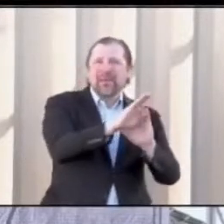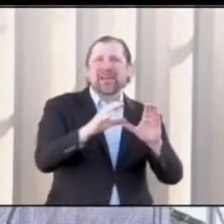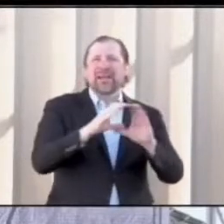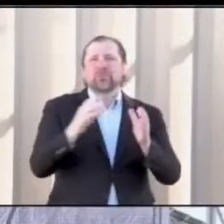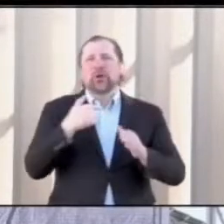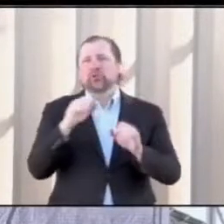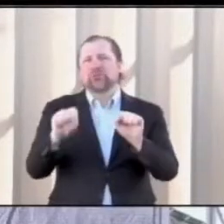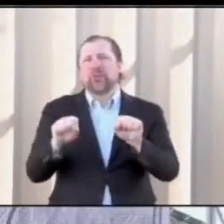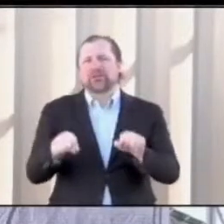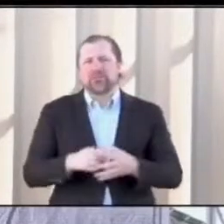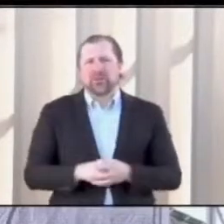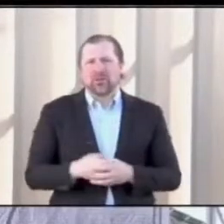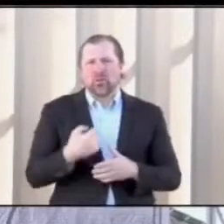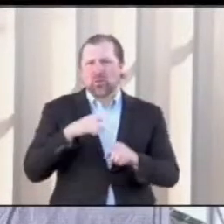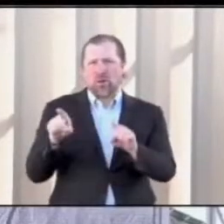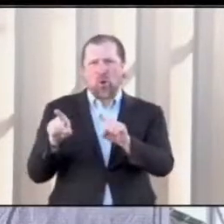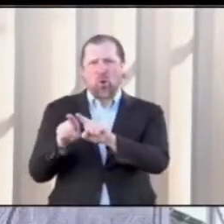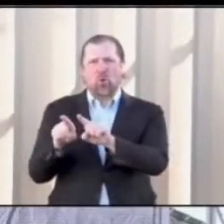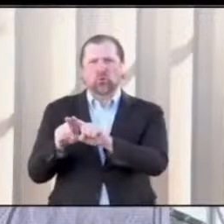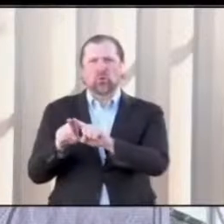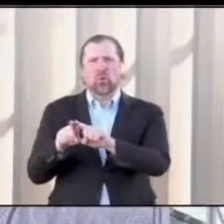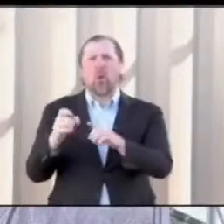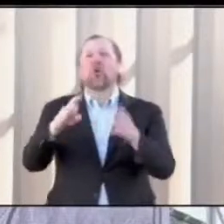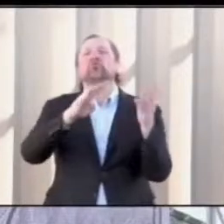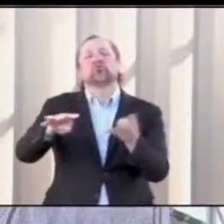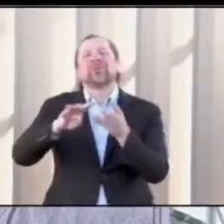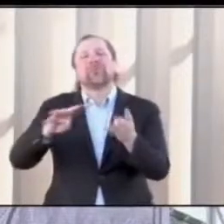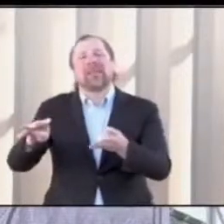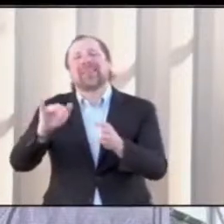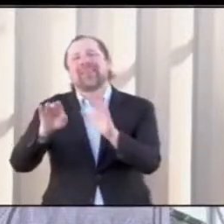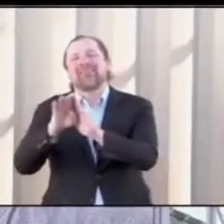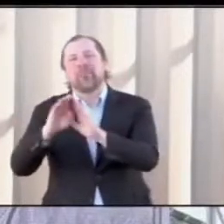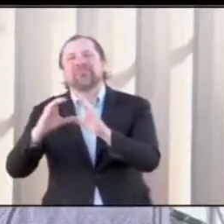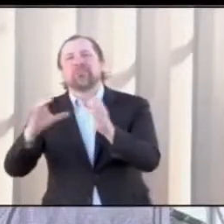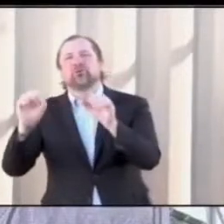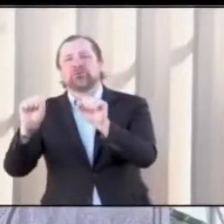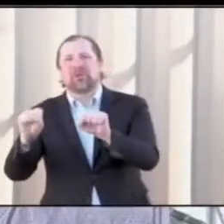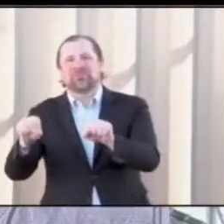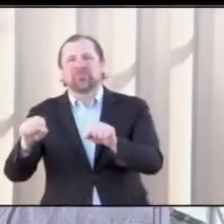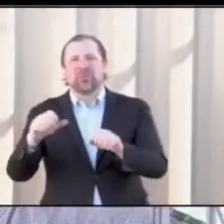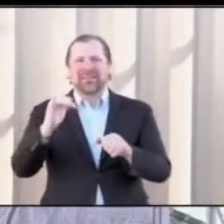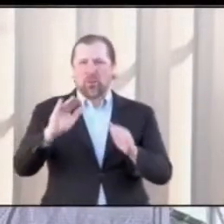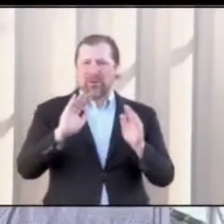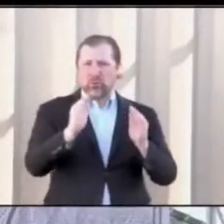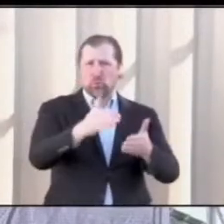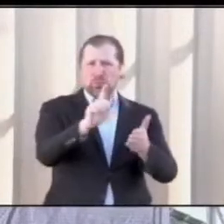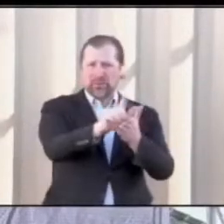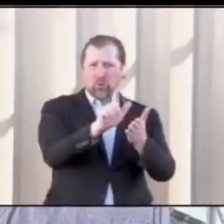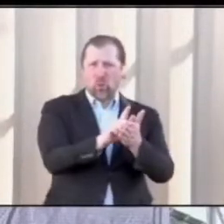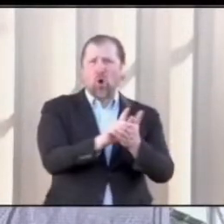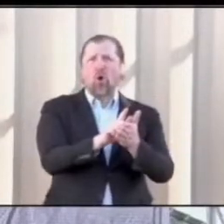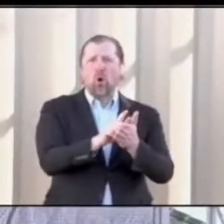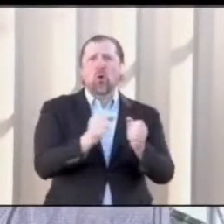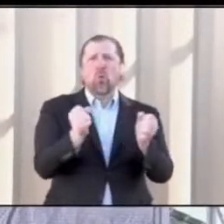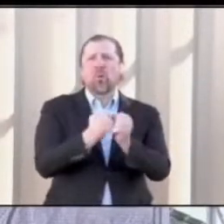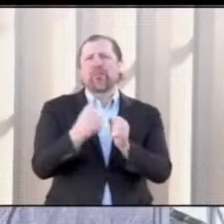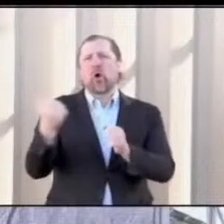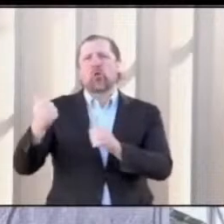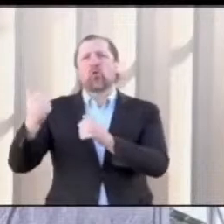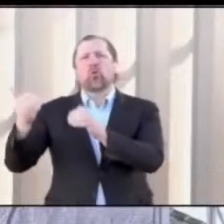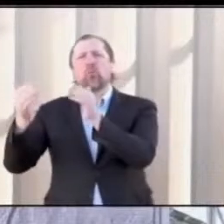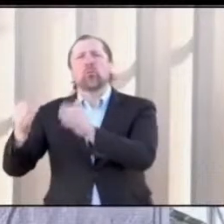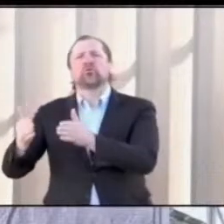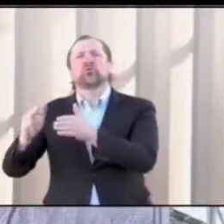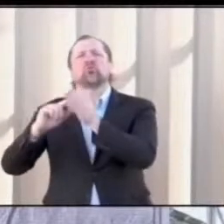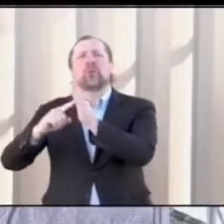we can. And I am introducing a bill with the assembly member that represents the